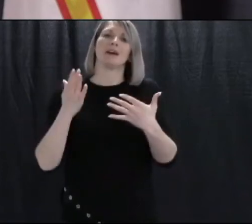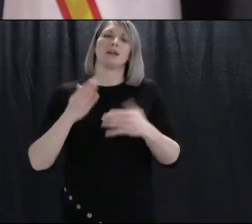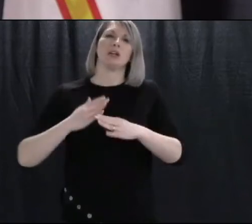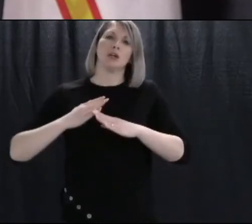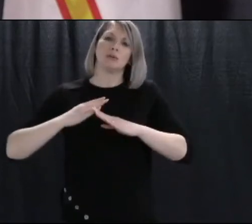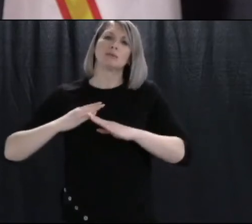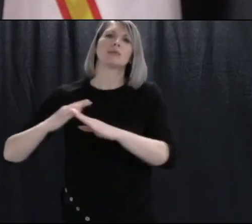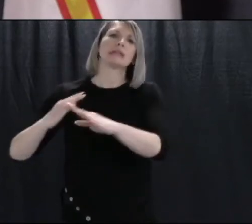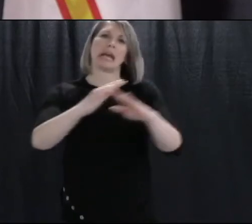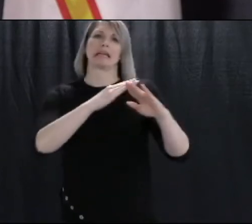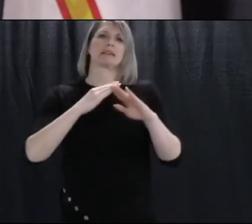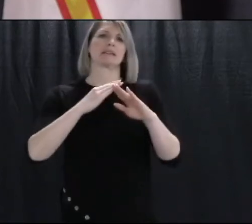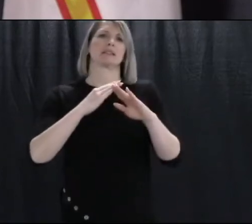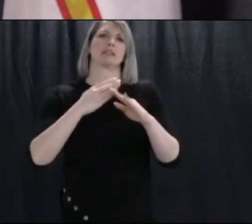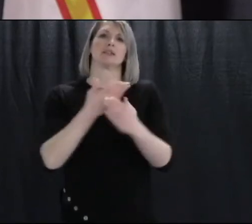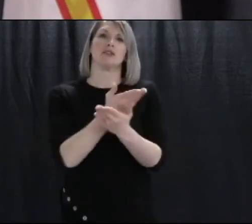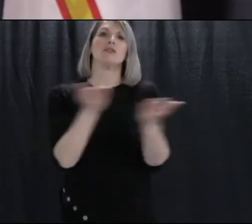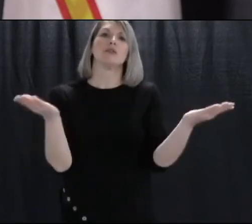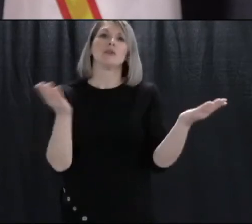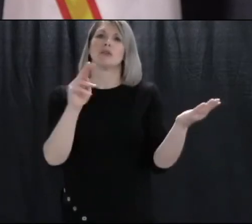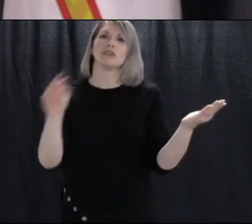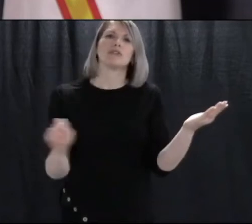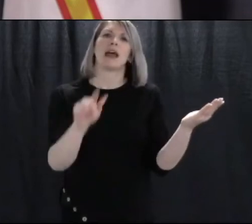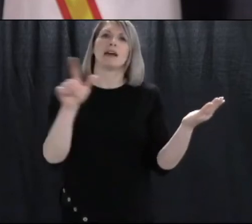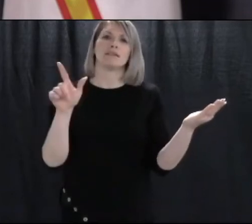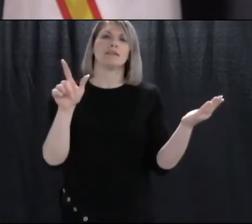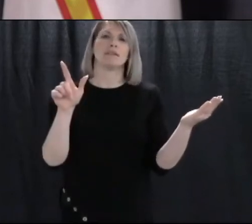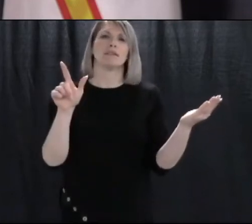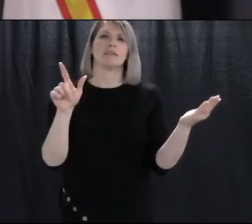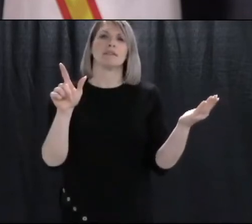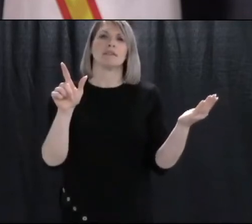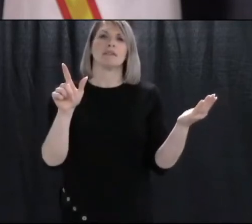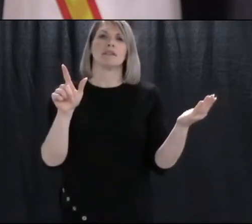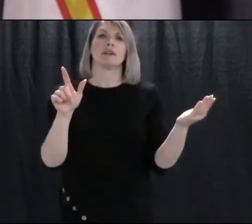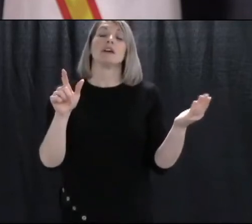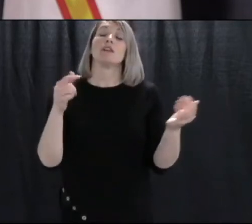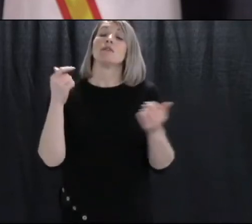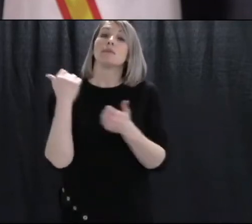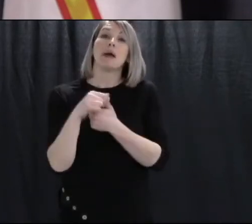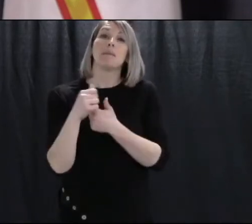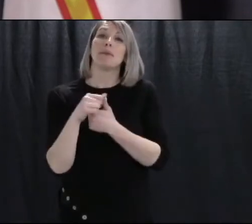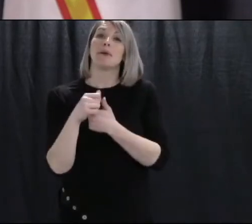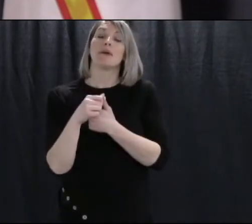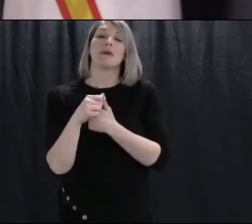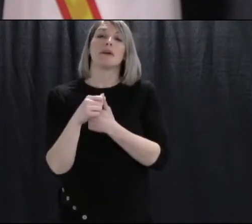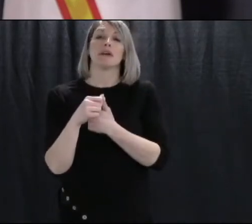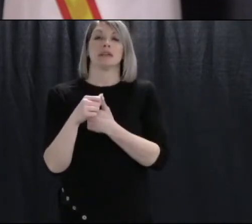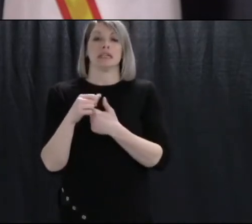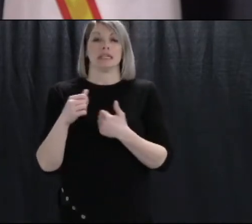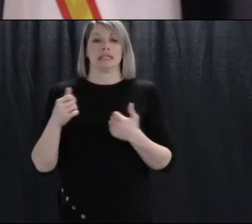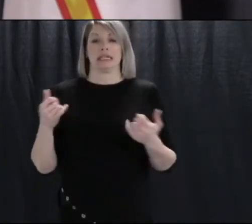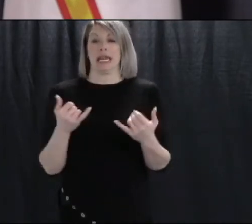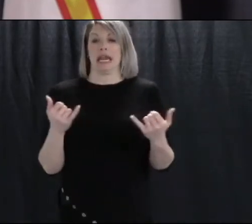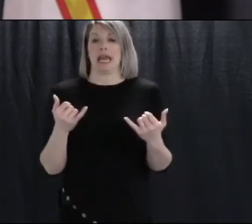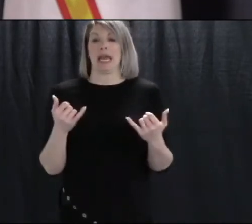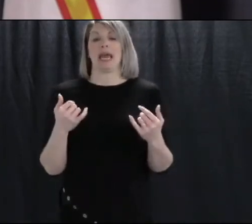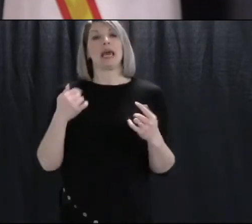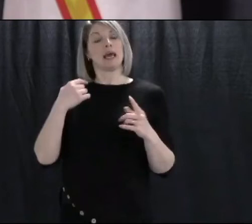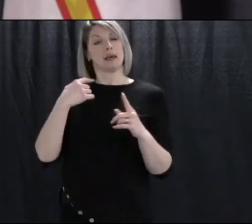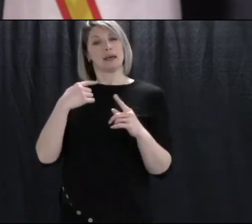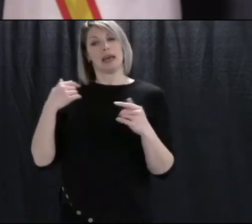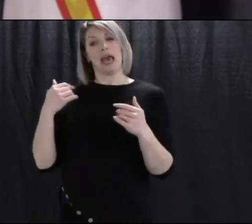protect Newfoundlanders and Labradorians, but also mindful that coming out of this and going through this, we must support those